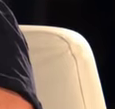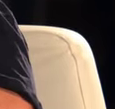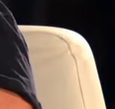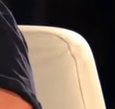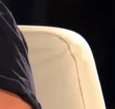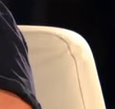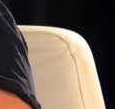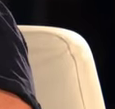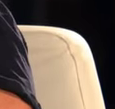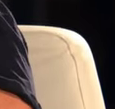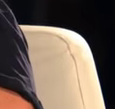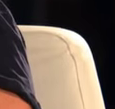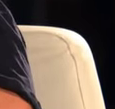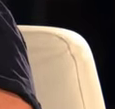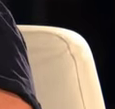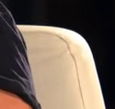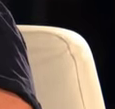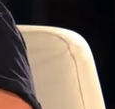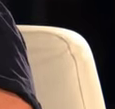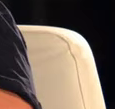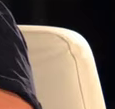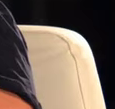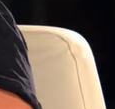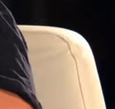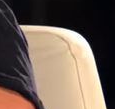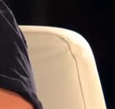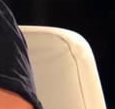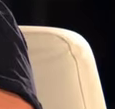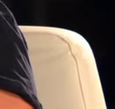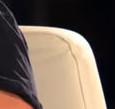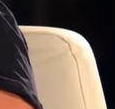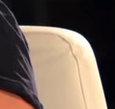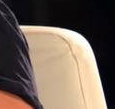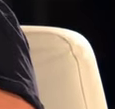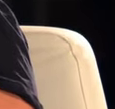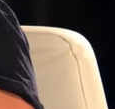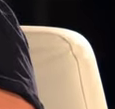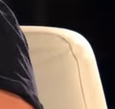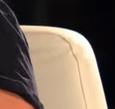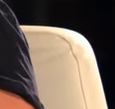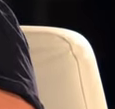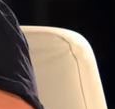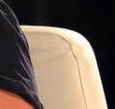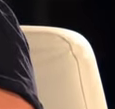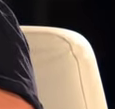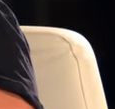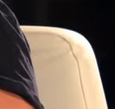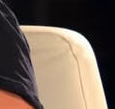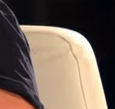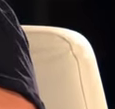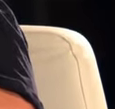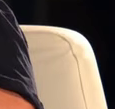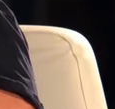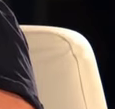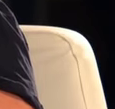intimate relationships and our marriages, our households, our workplaces, the leisure and care relationships we try and build so